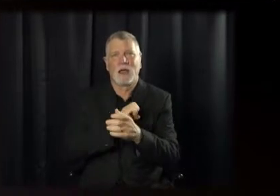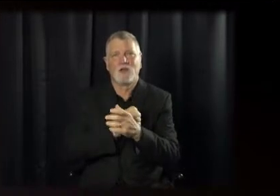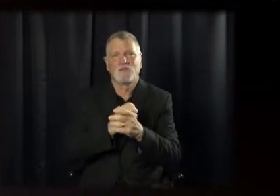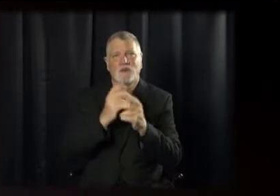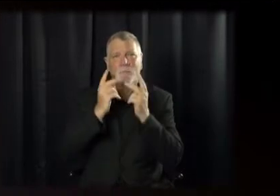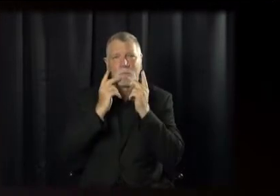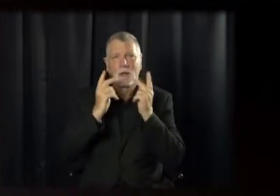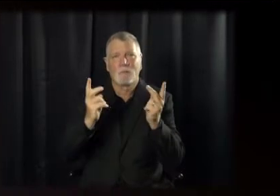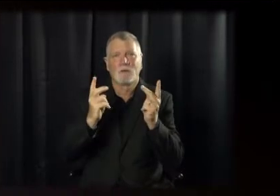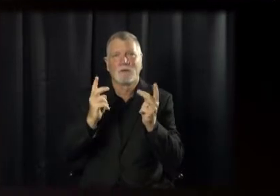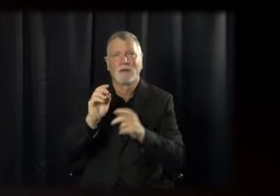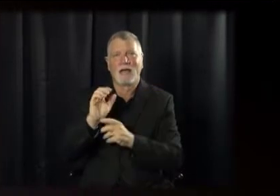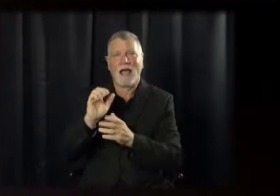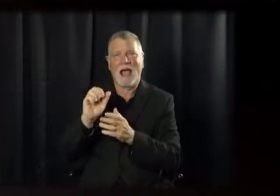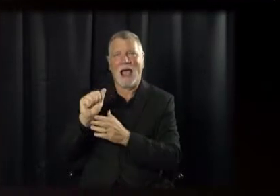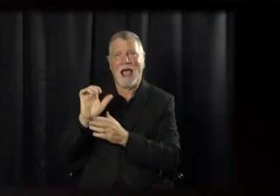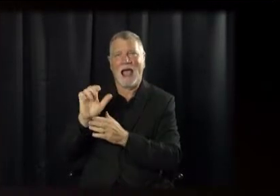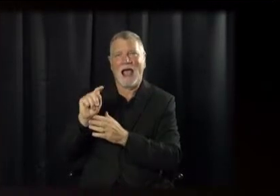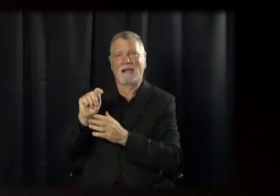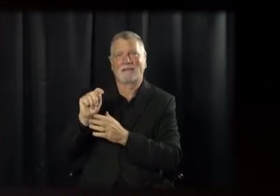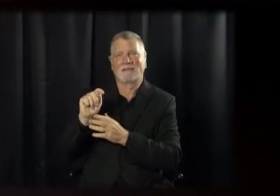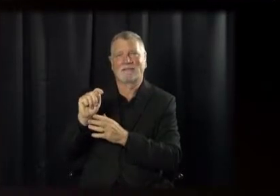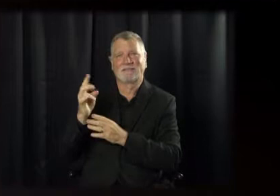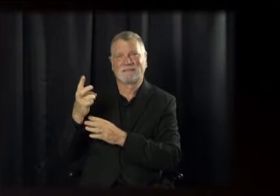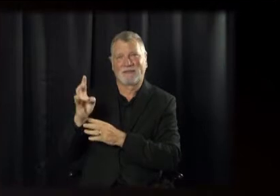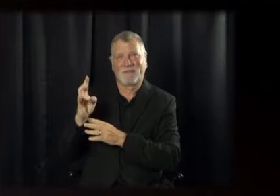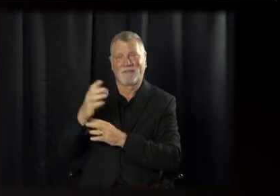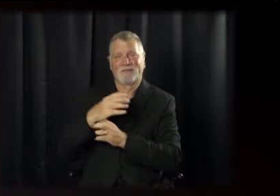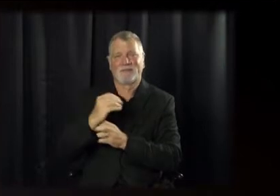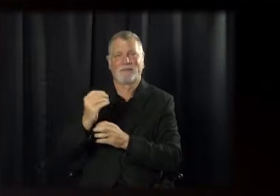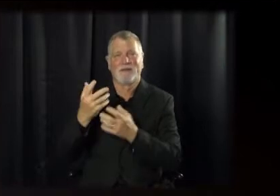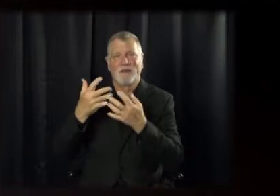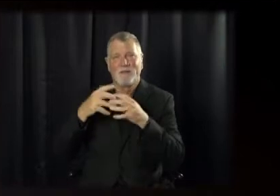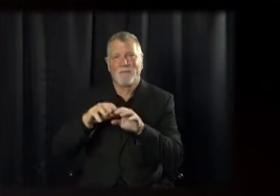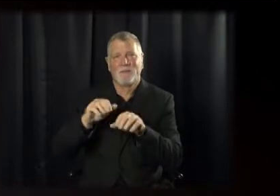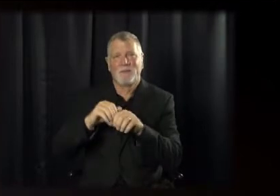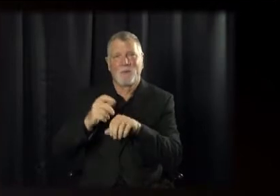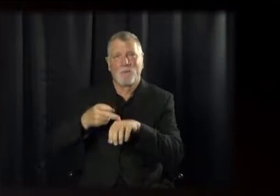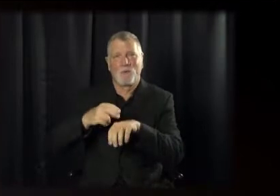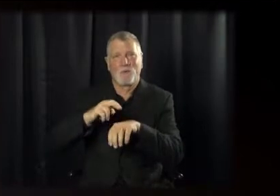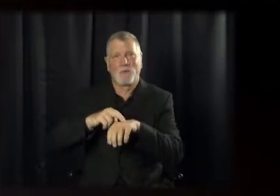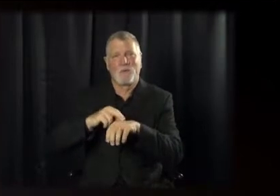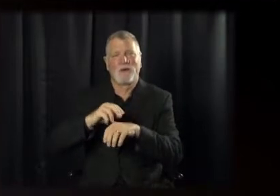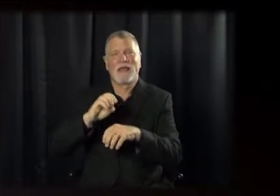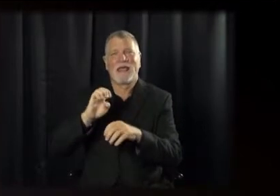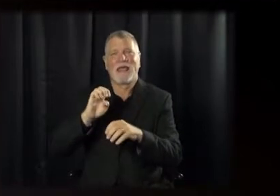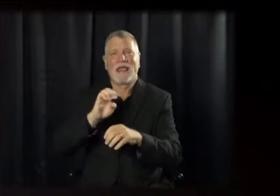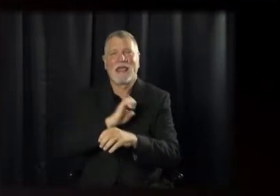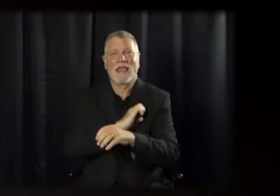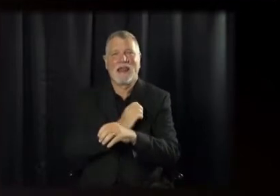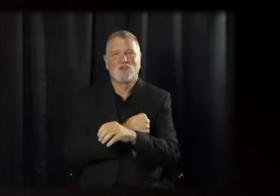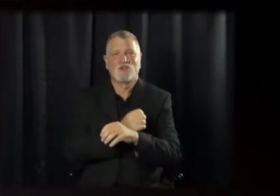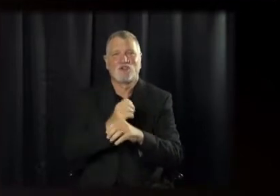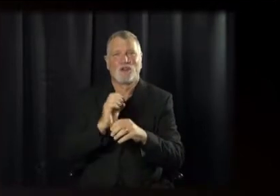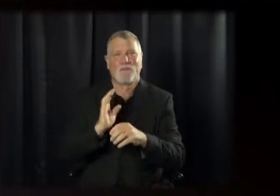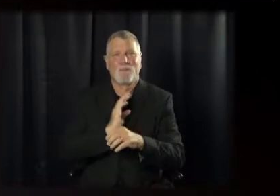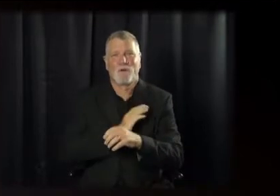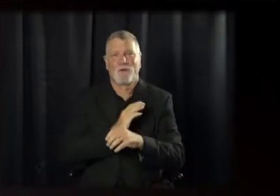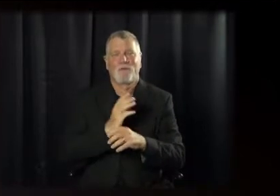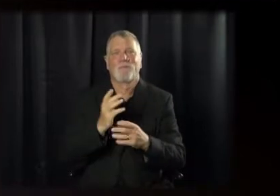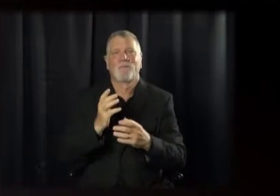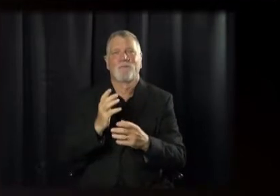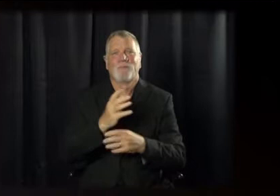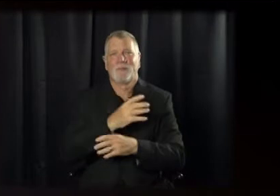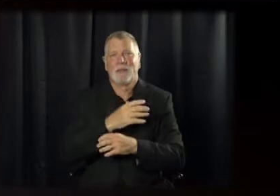Act, better known as Act 17, and the Integrated Resource Plan approved by the Puerto Rico Energy Bureau, or PREP. In